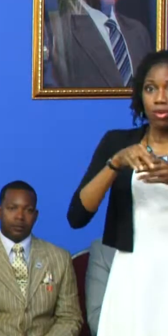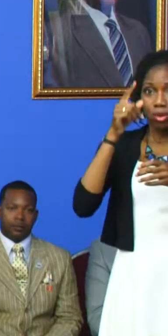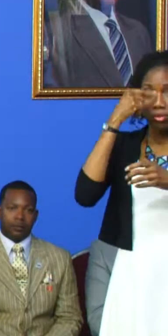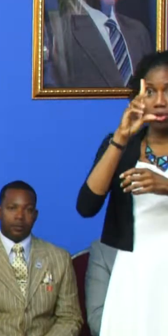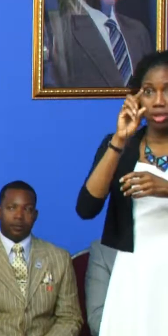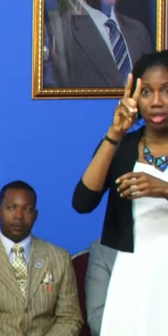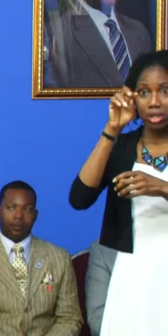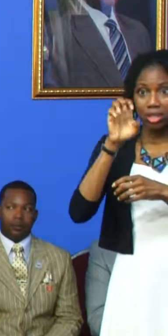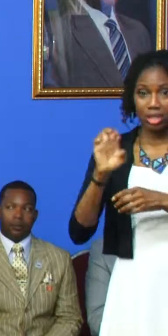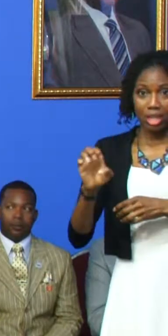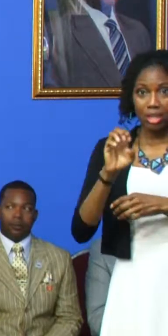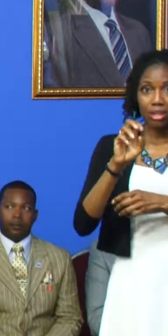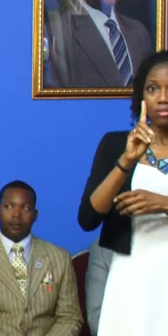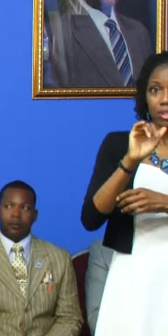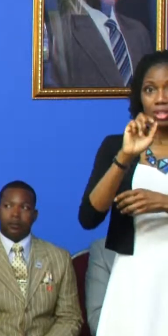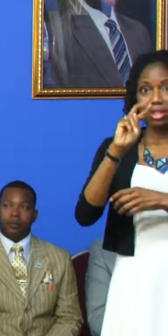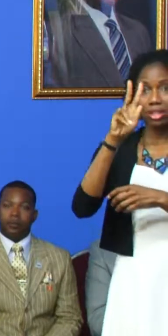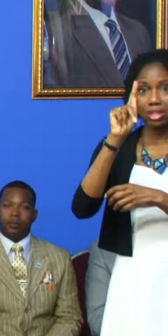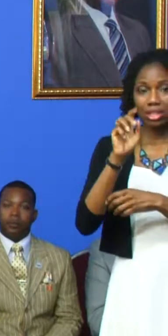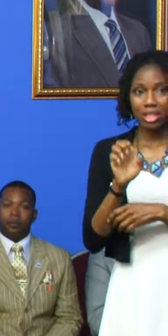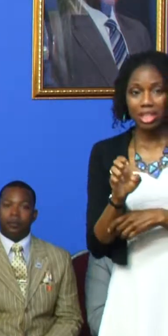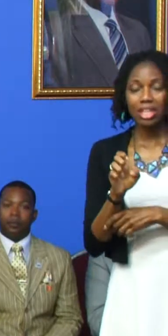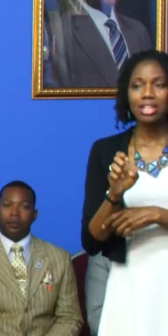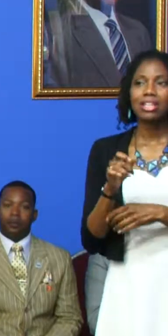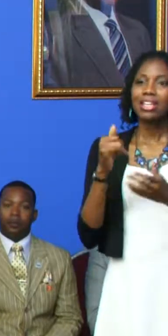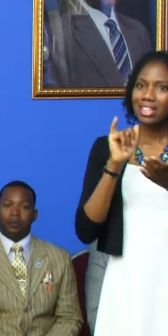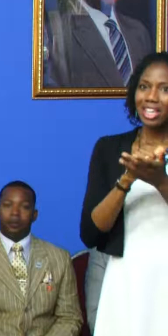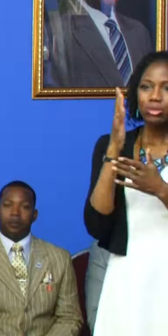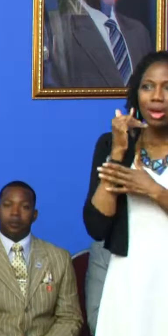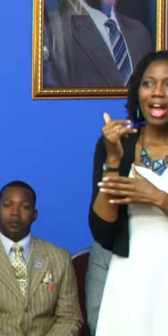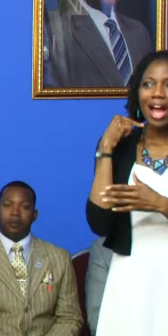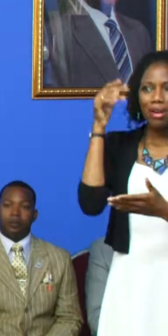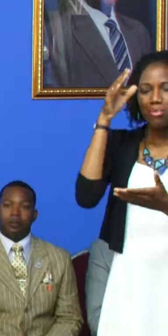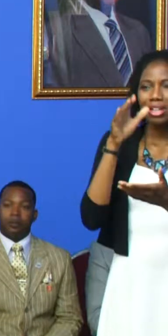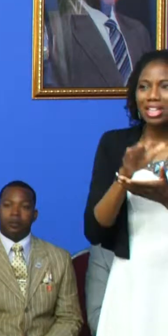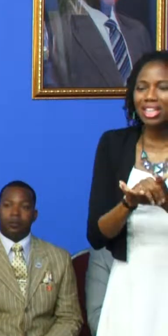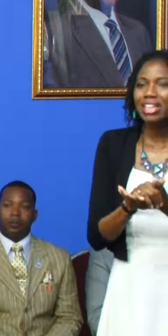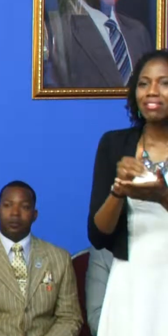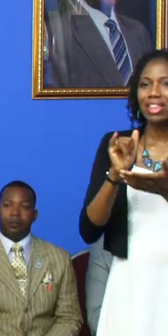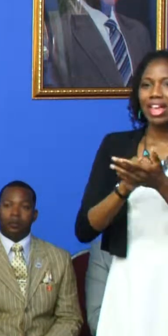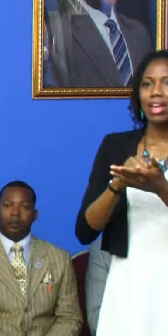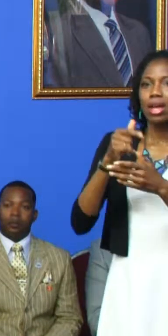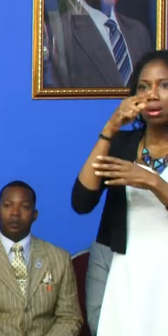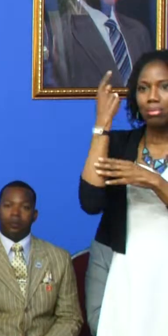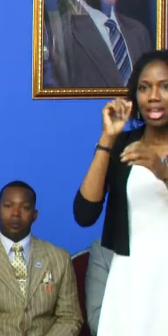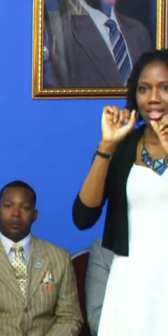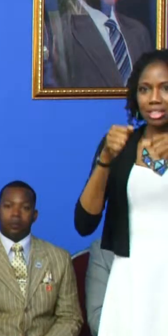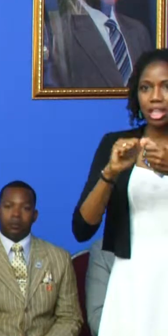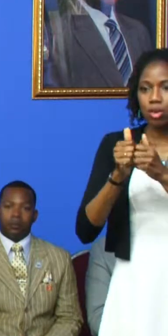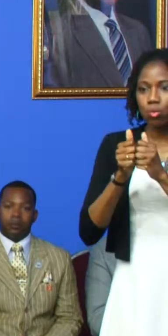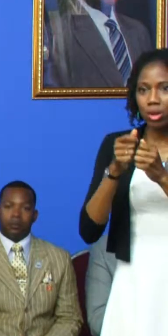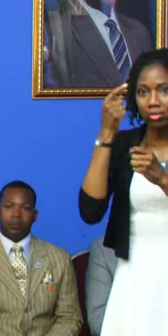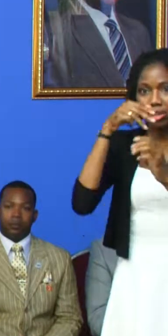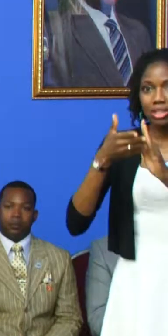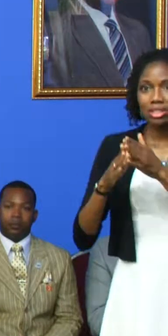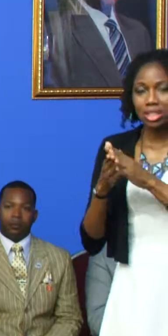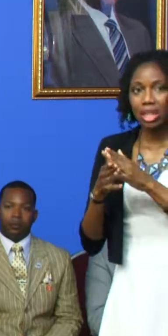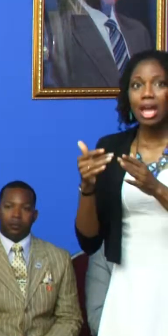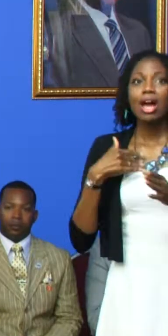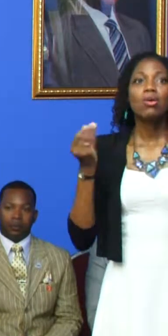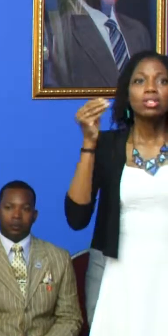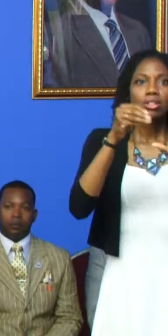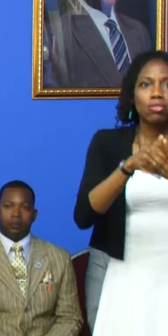elect blacks to run the city. I was involved both times we elected and re-elected Barack